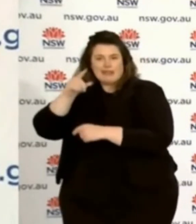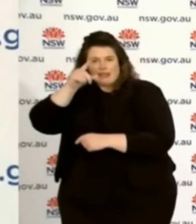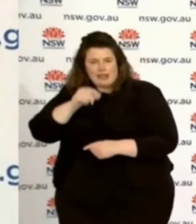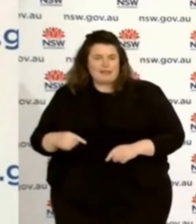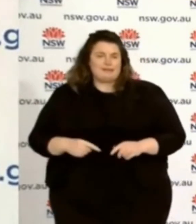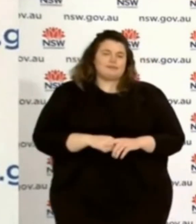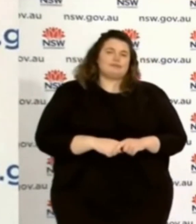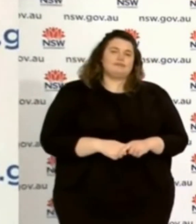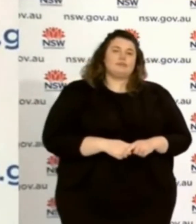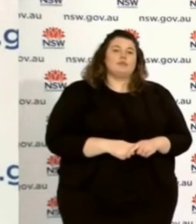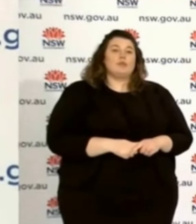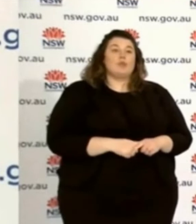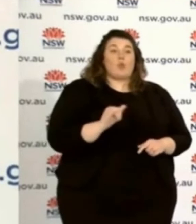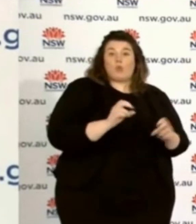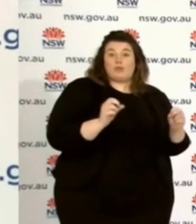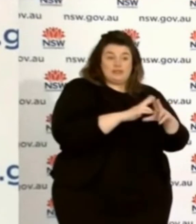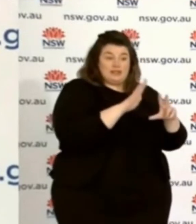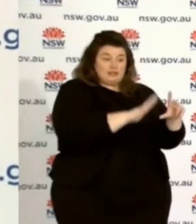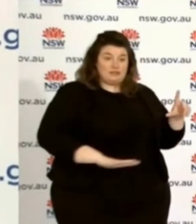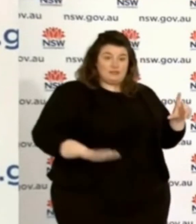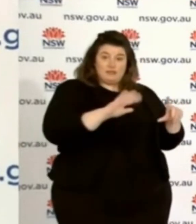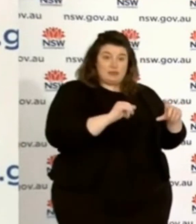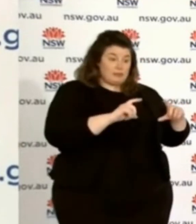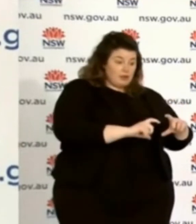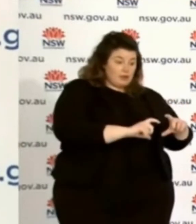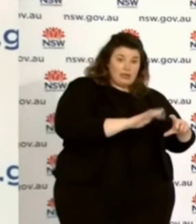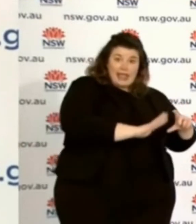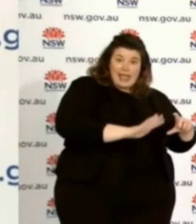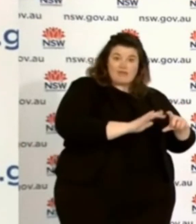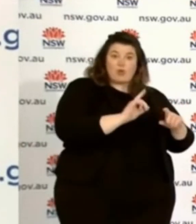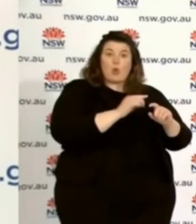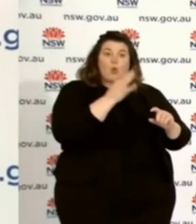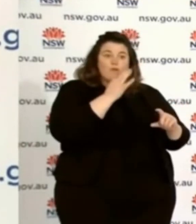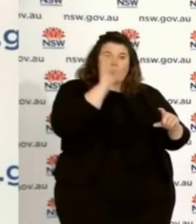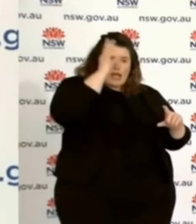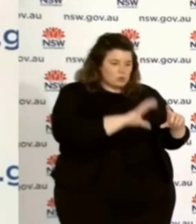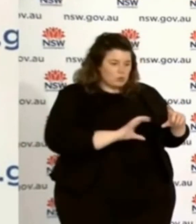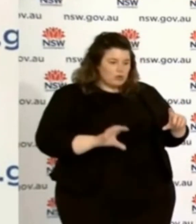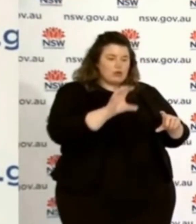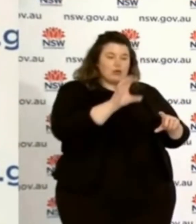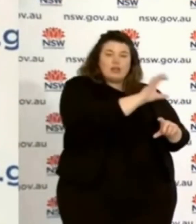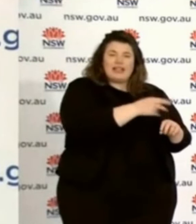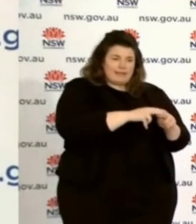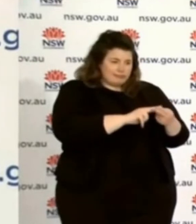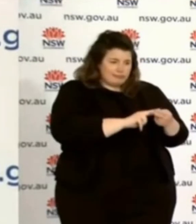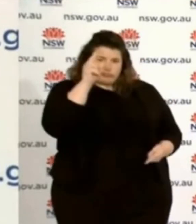a part of Greater Sydney. It may be an LGA, it could be a suburb, or it could be a couple of LGAs. If there's high numbers of cases